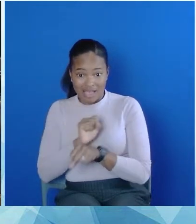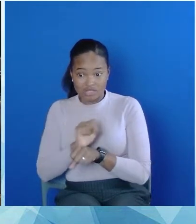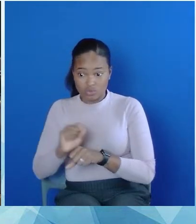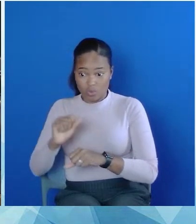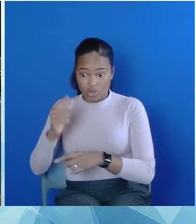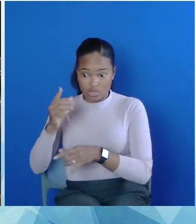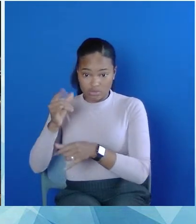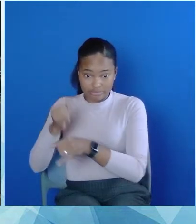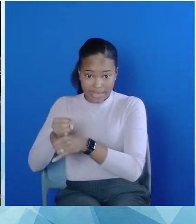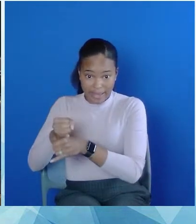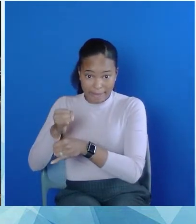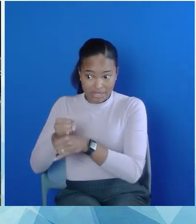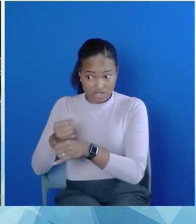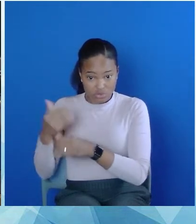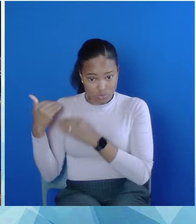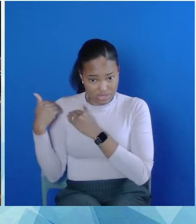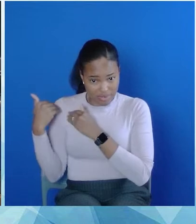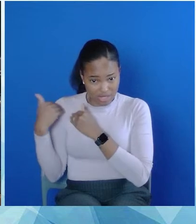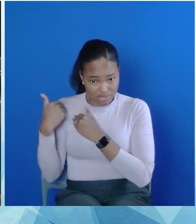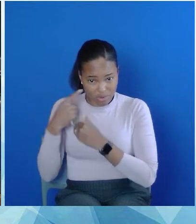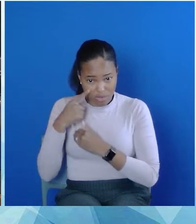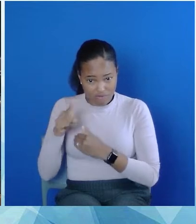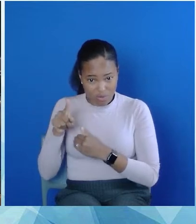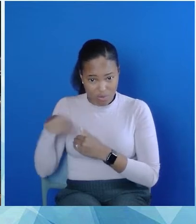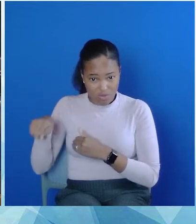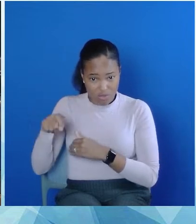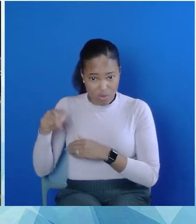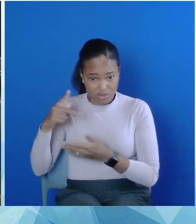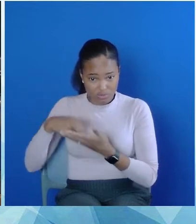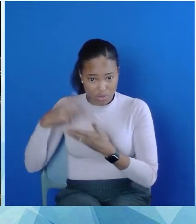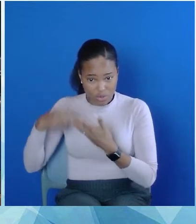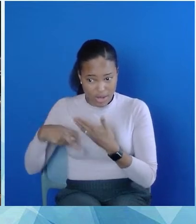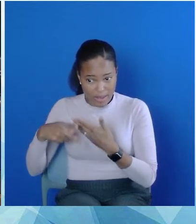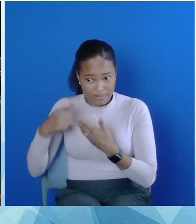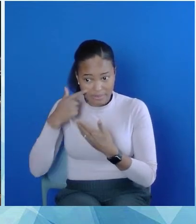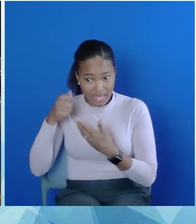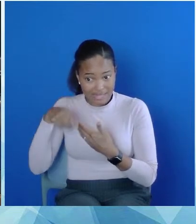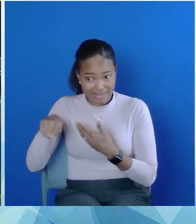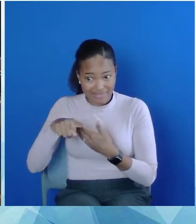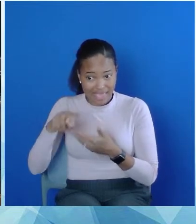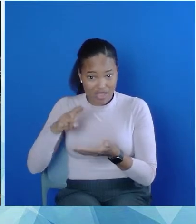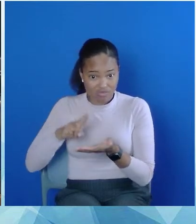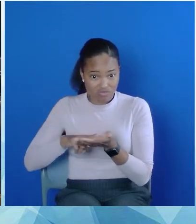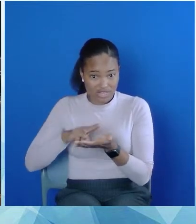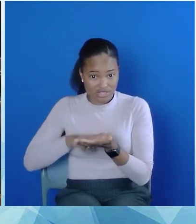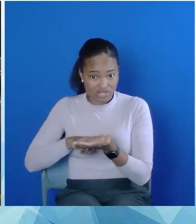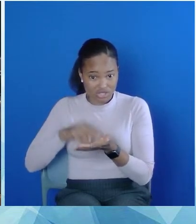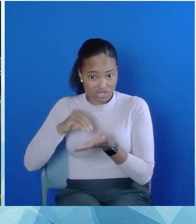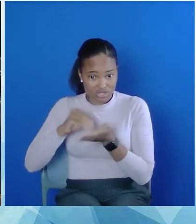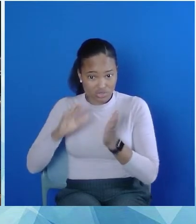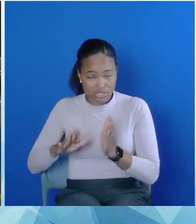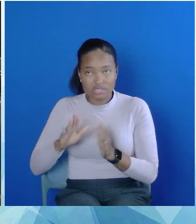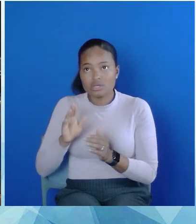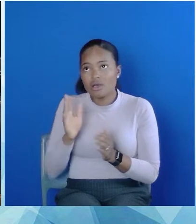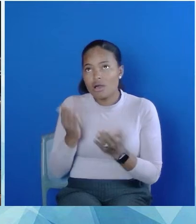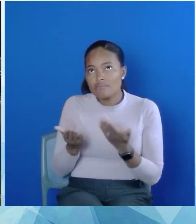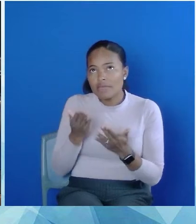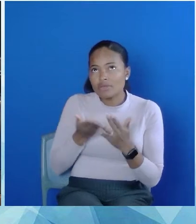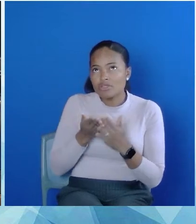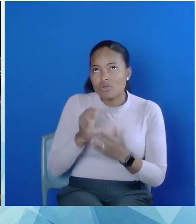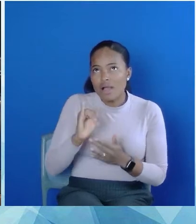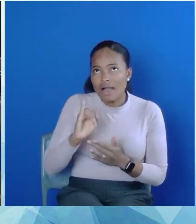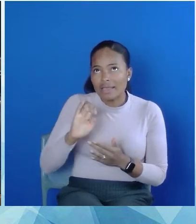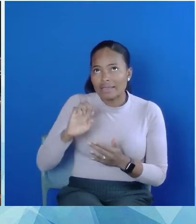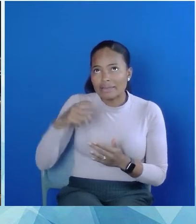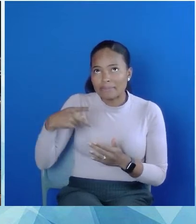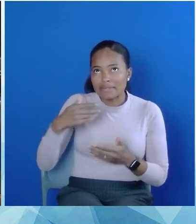responsible since they are registered students unless you go through IEP process and change of